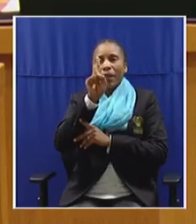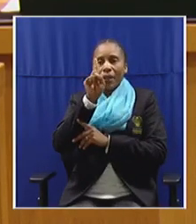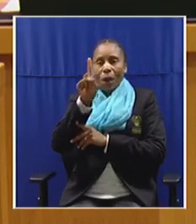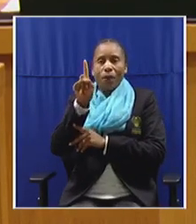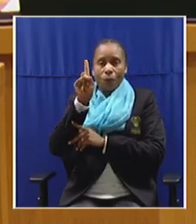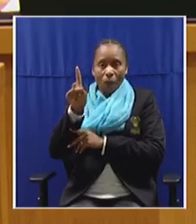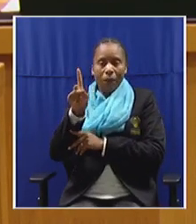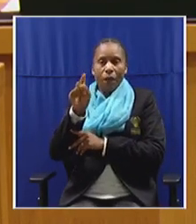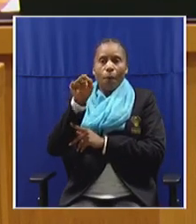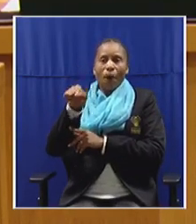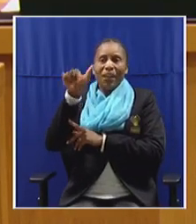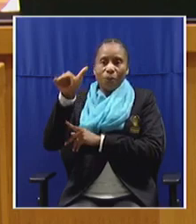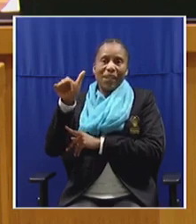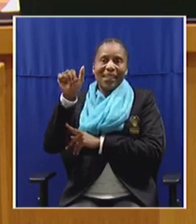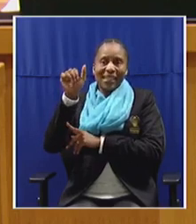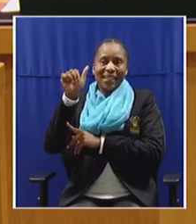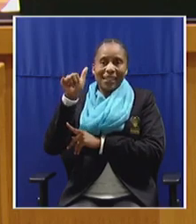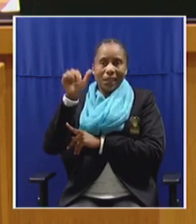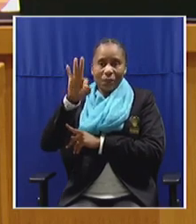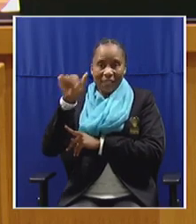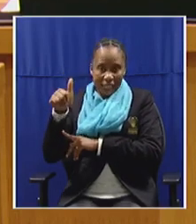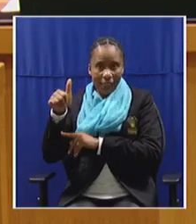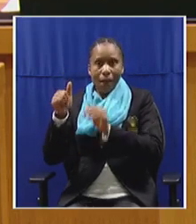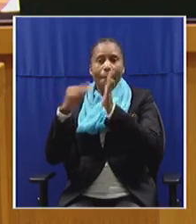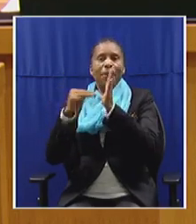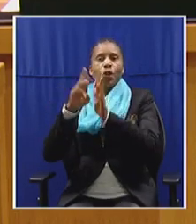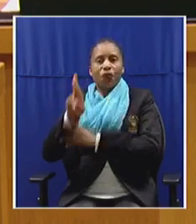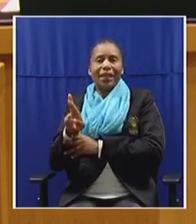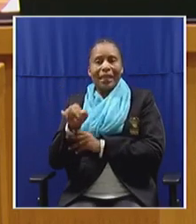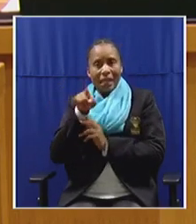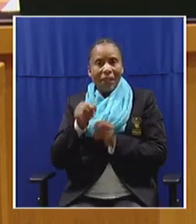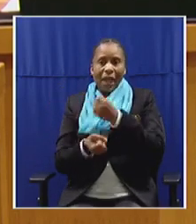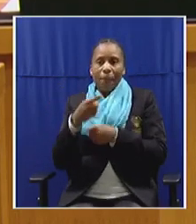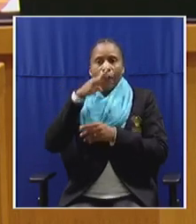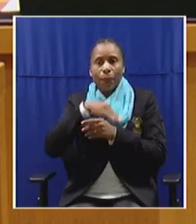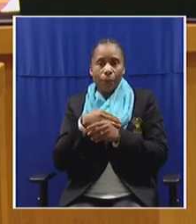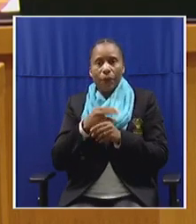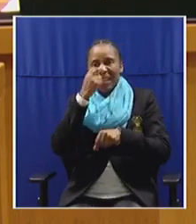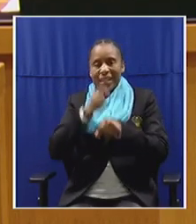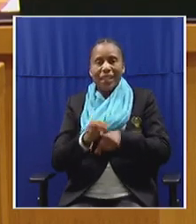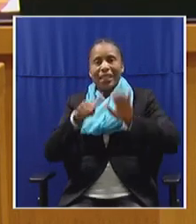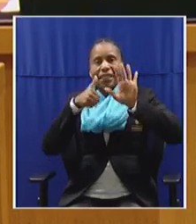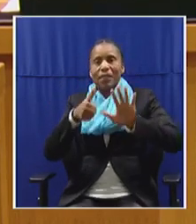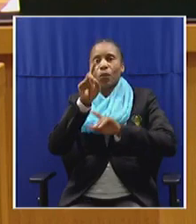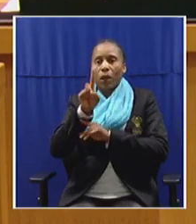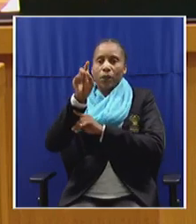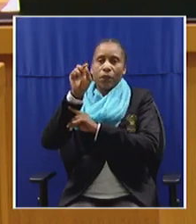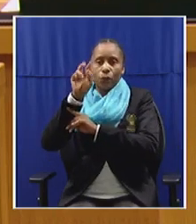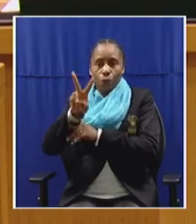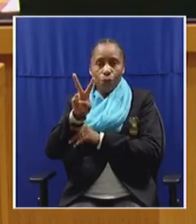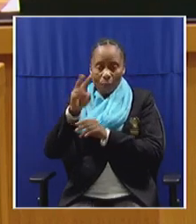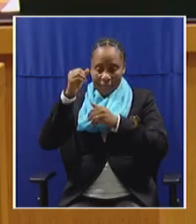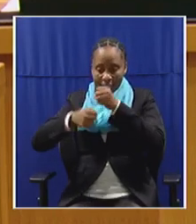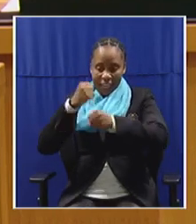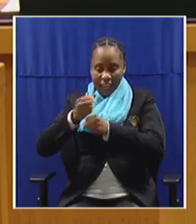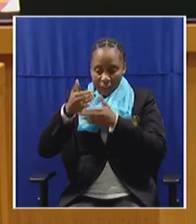rand. And if rainfall doesn't happen in the Northern Cape, they're going to require 612 million rand by the end of the year.